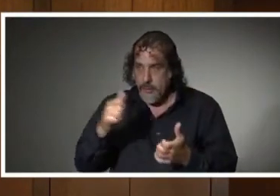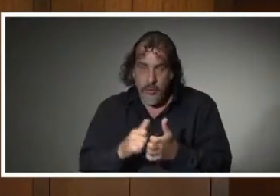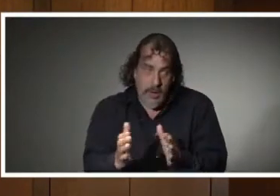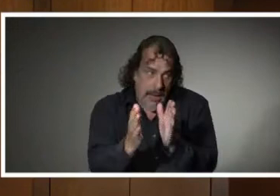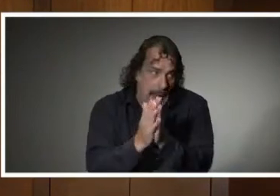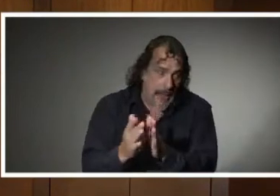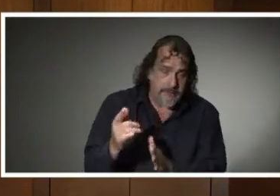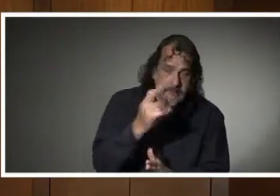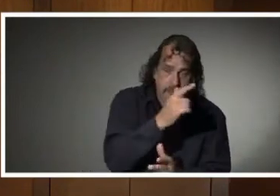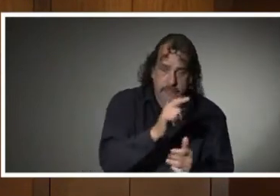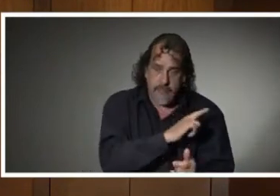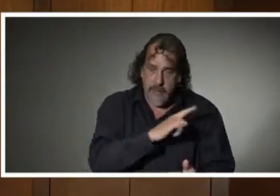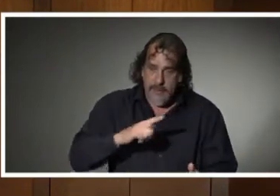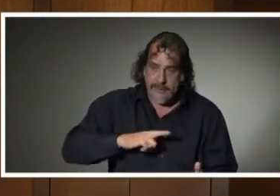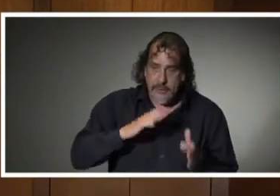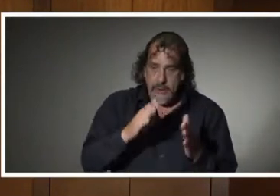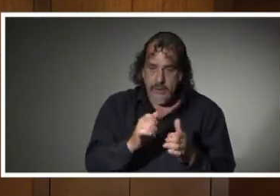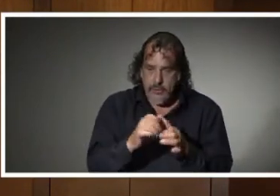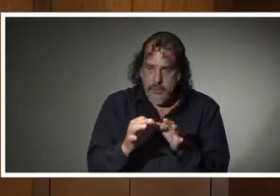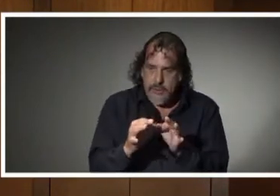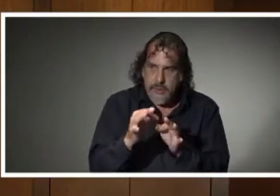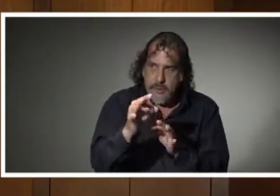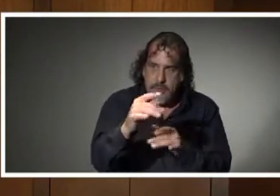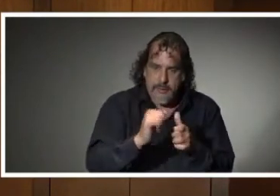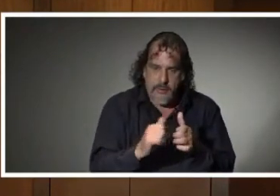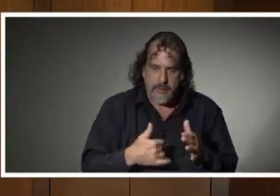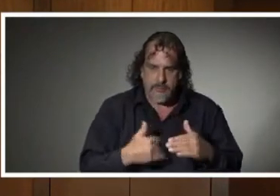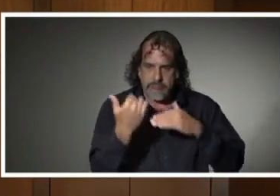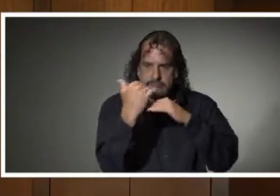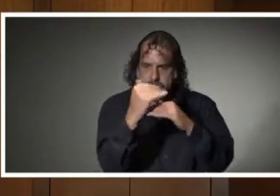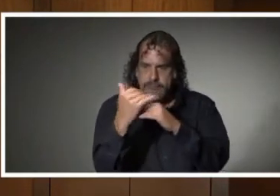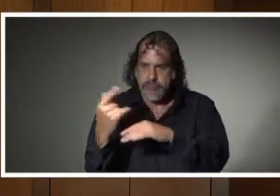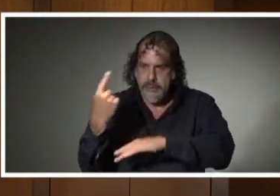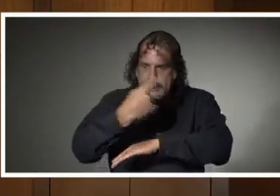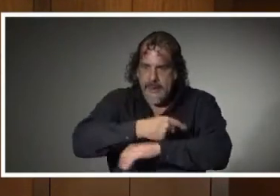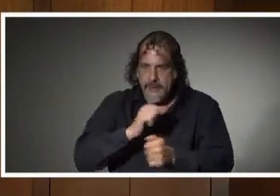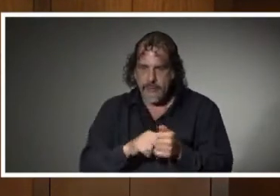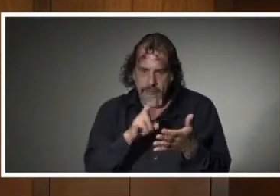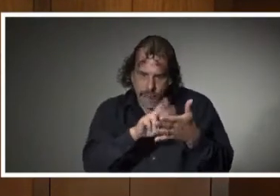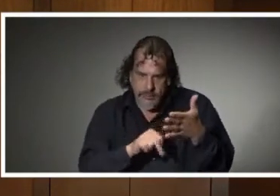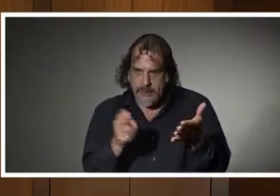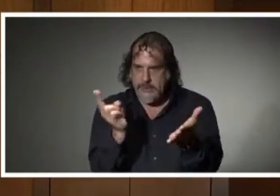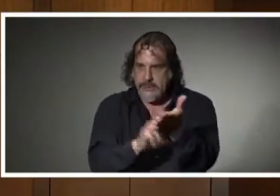the lawmakers to extend those deadlines for future sessions?